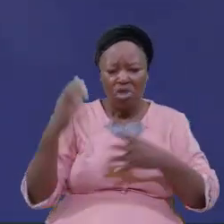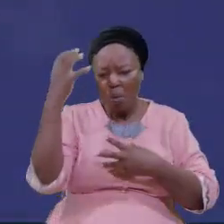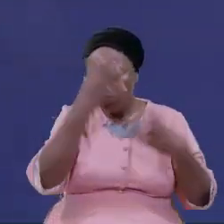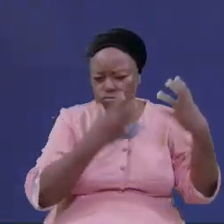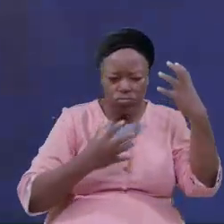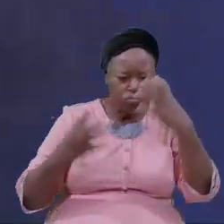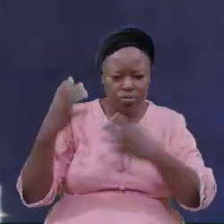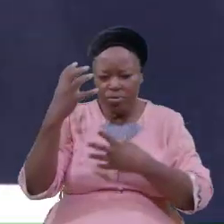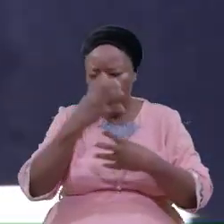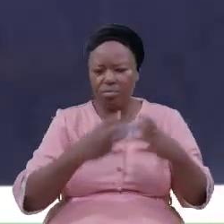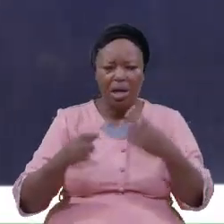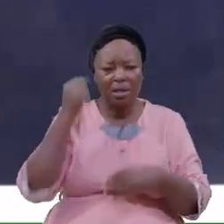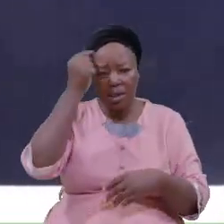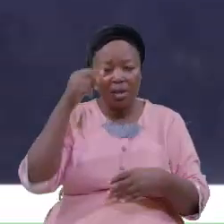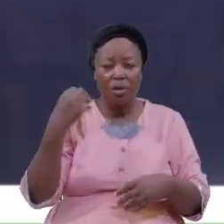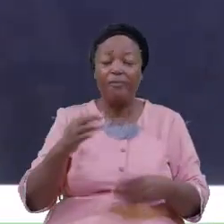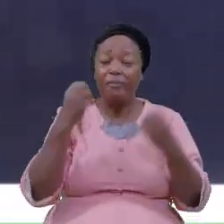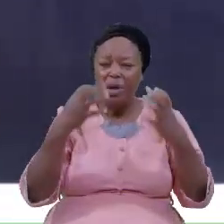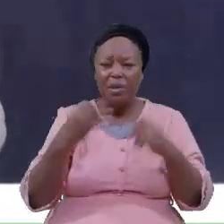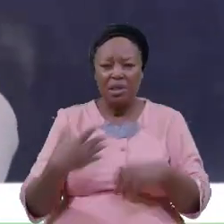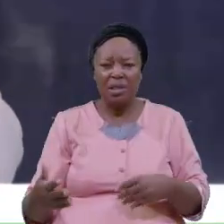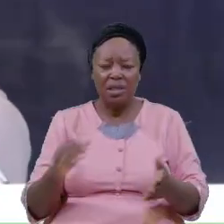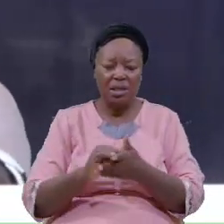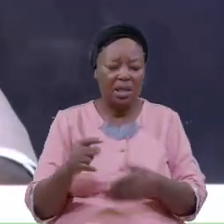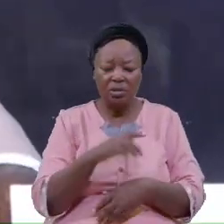many things you should not be thinking about.